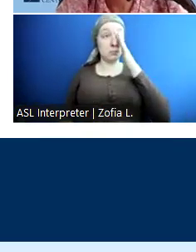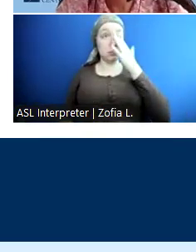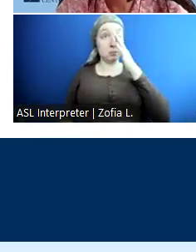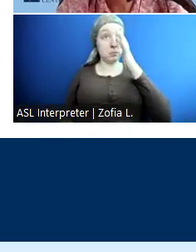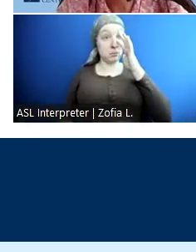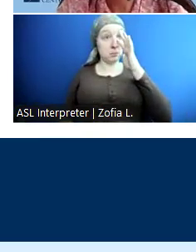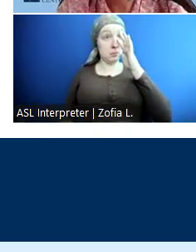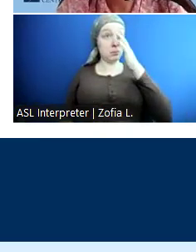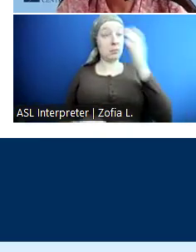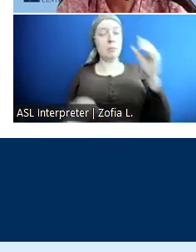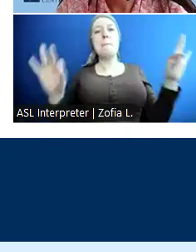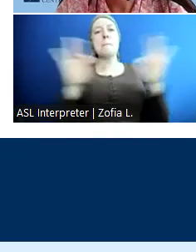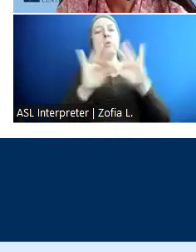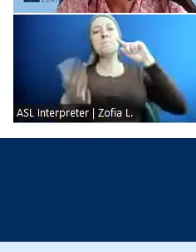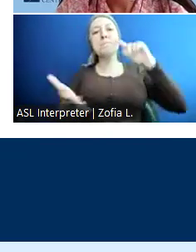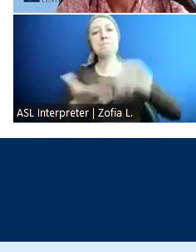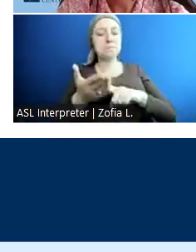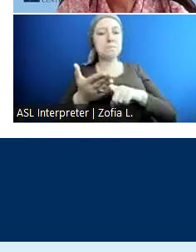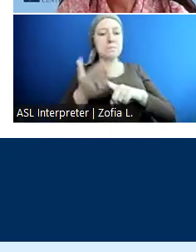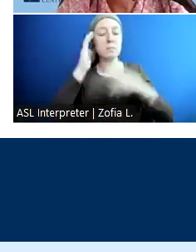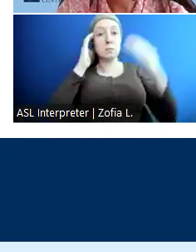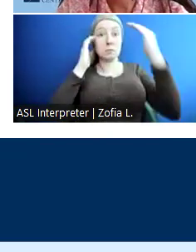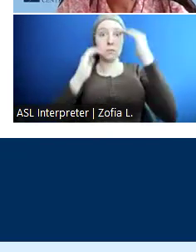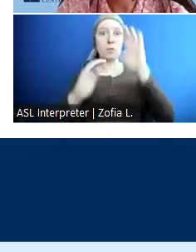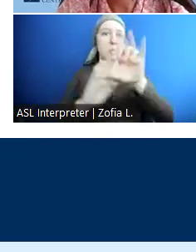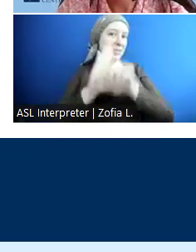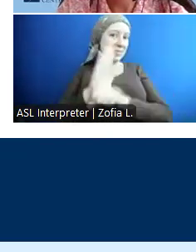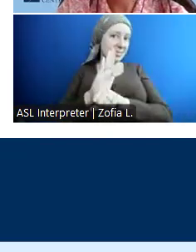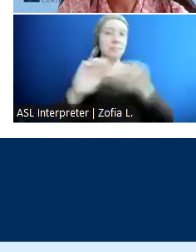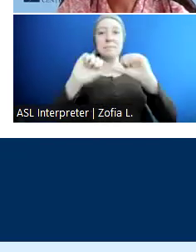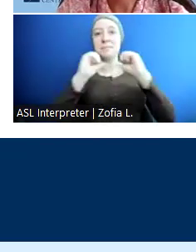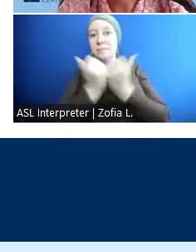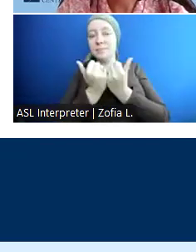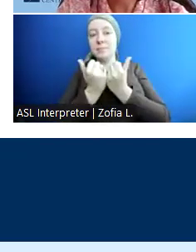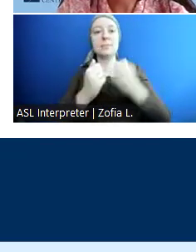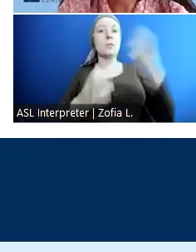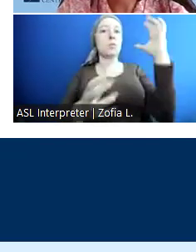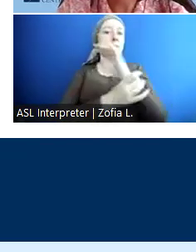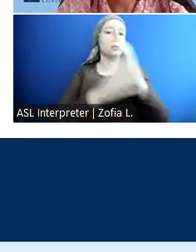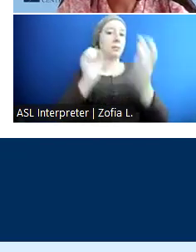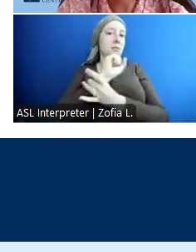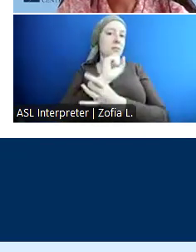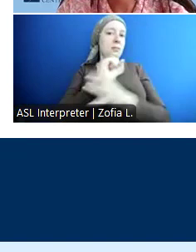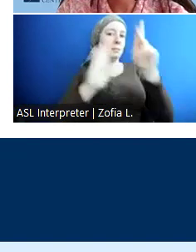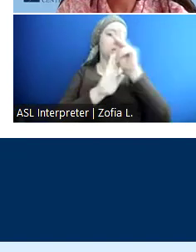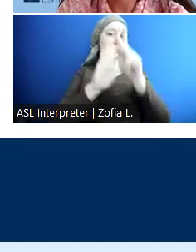to recognize and to know your state and agencies like arrest policies as well to avoid